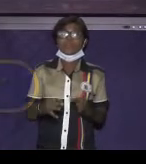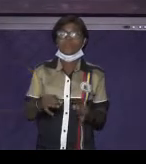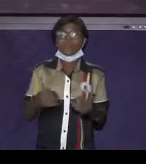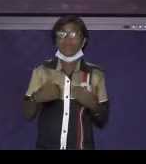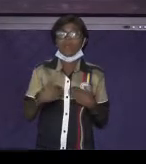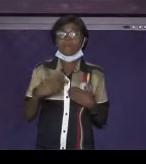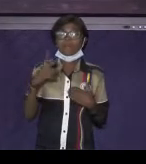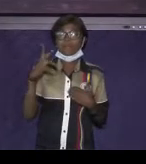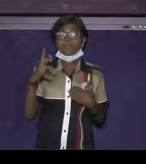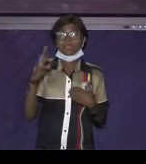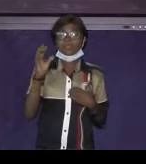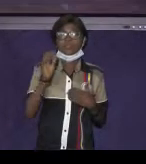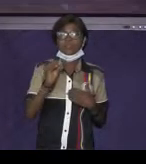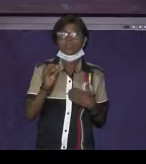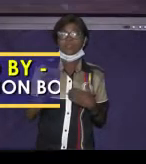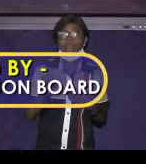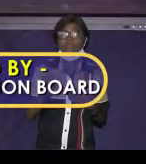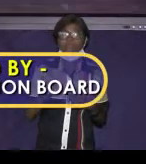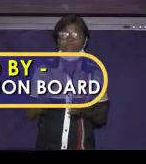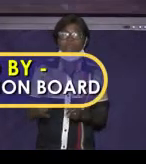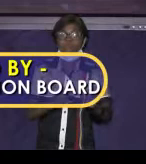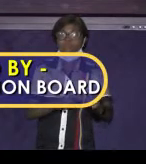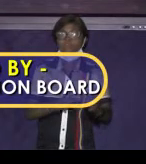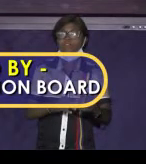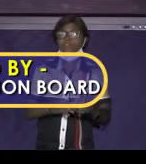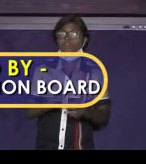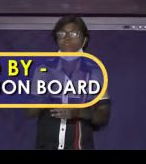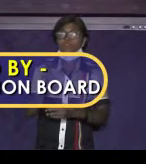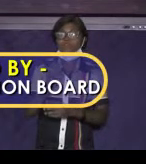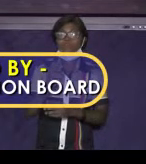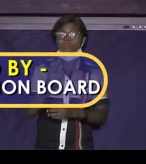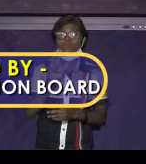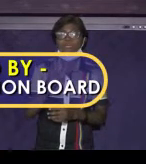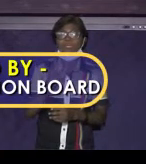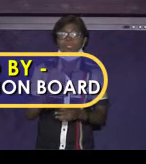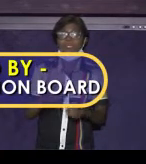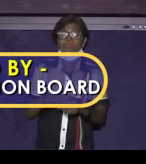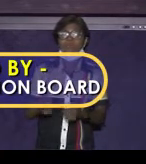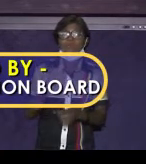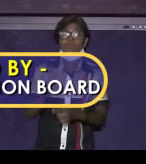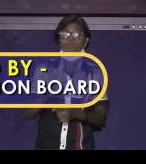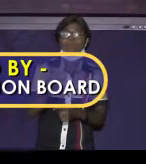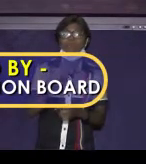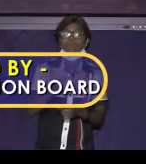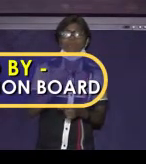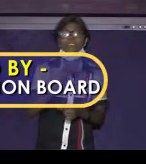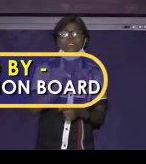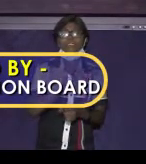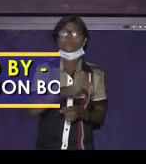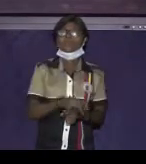3 zeros, you move the decimal point to the back. 1, 2, 3. That is